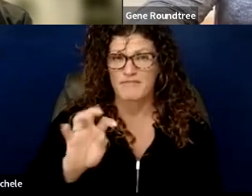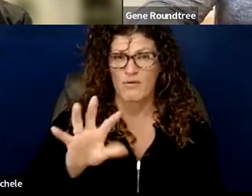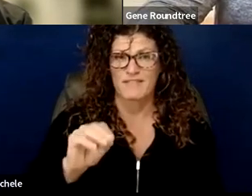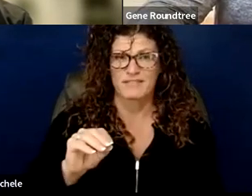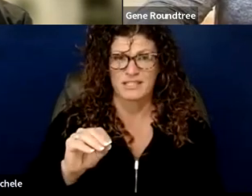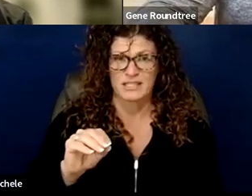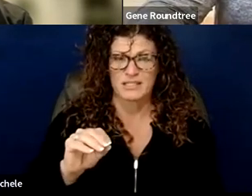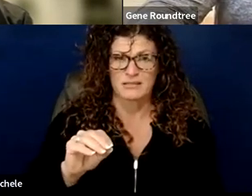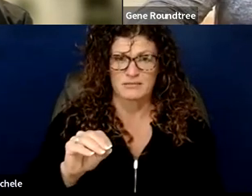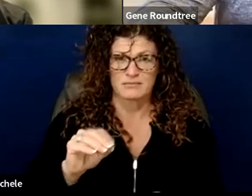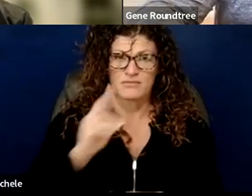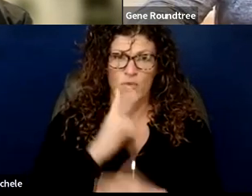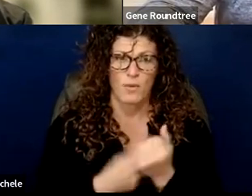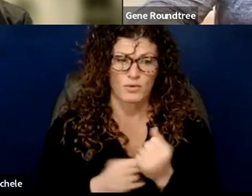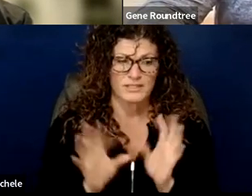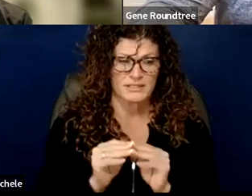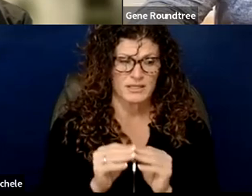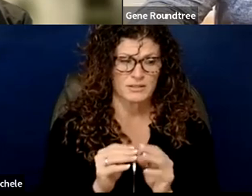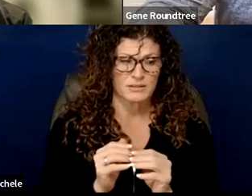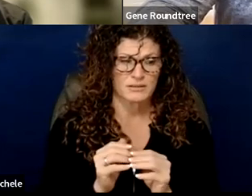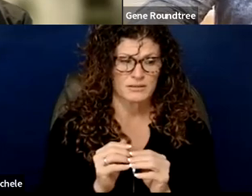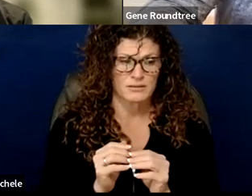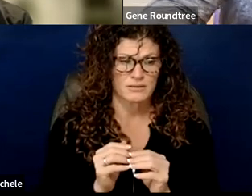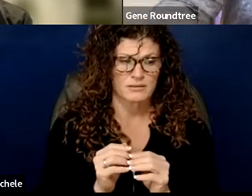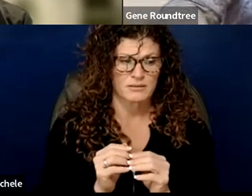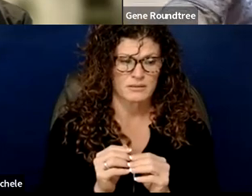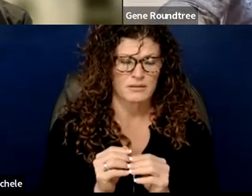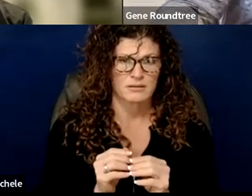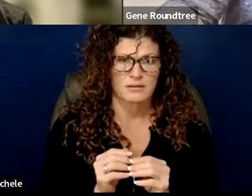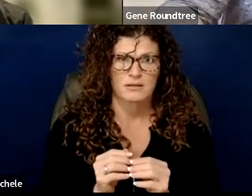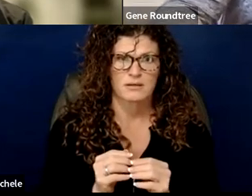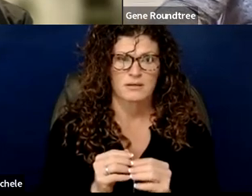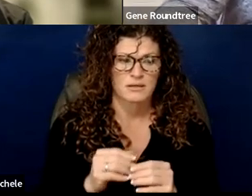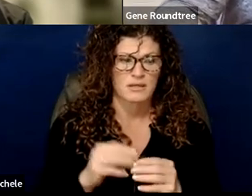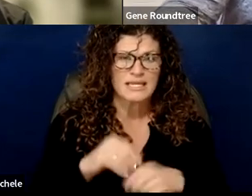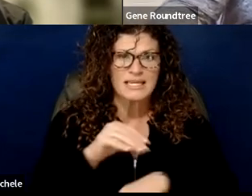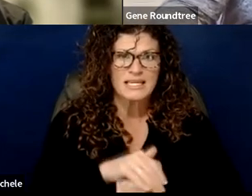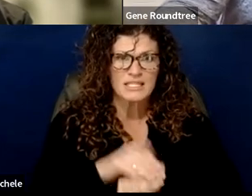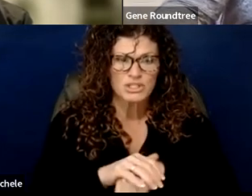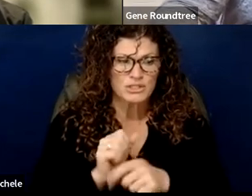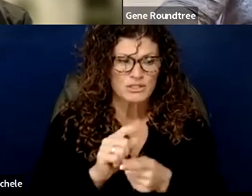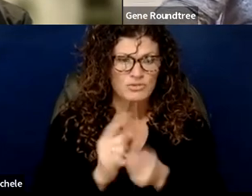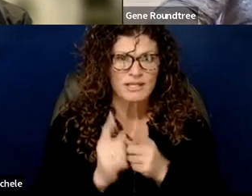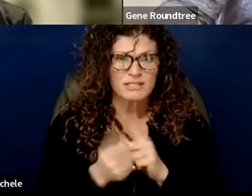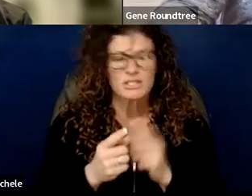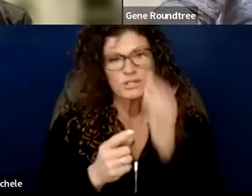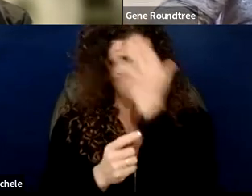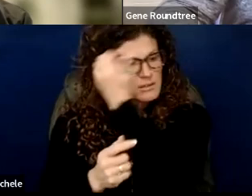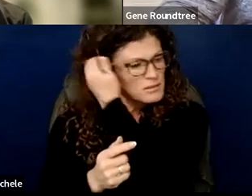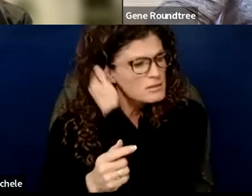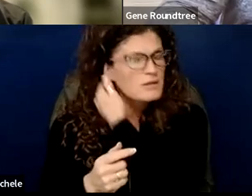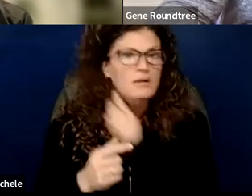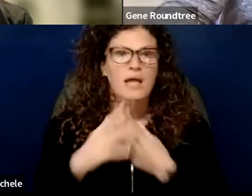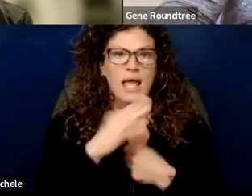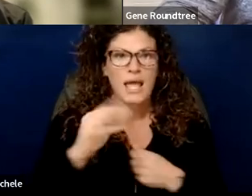2 sessions. The first session was conducted in English with translations, and the March 15th session was